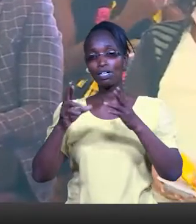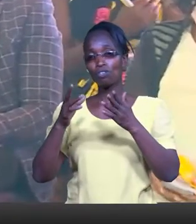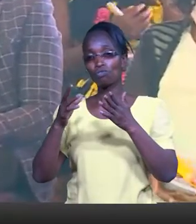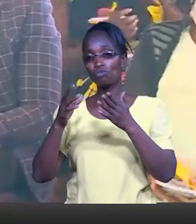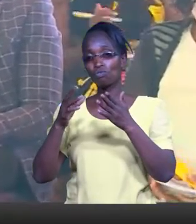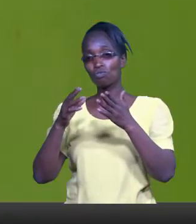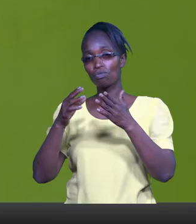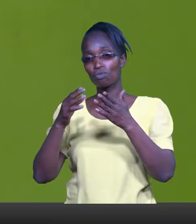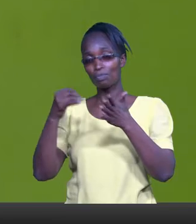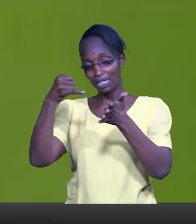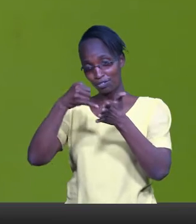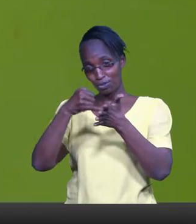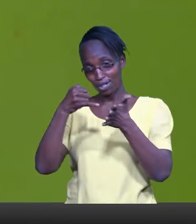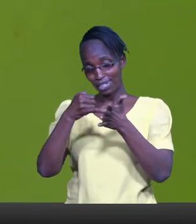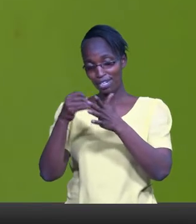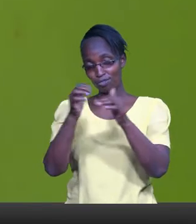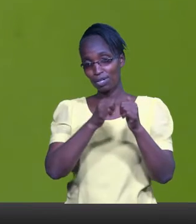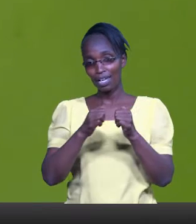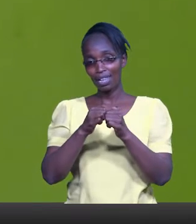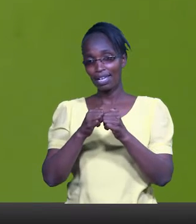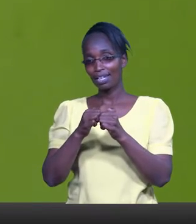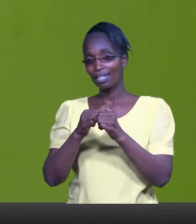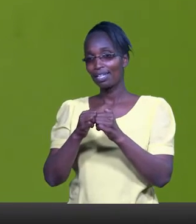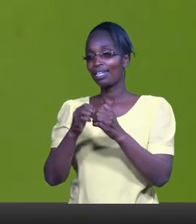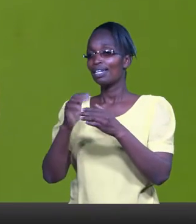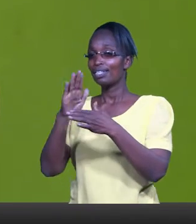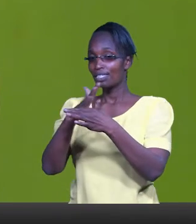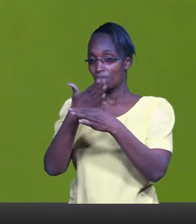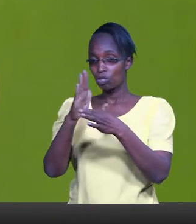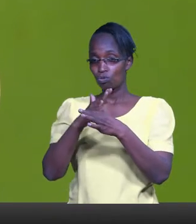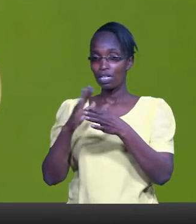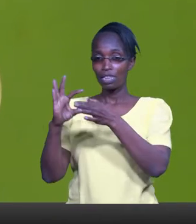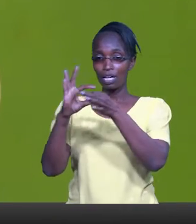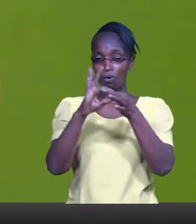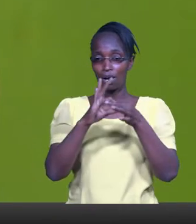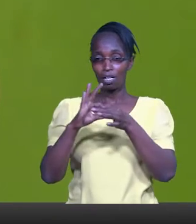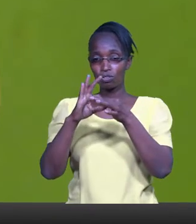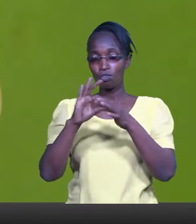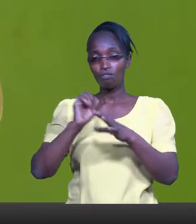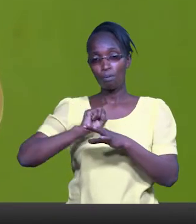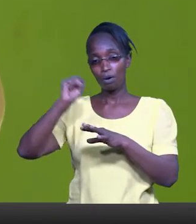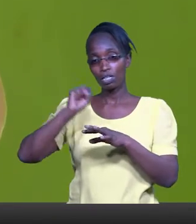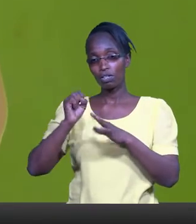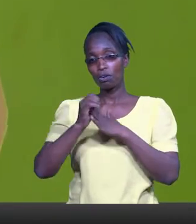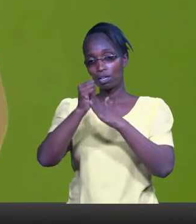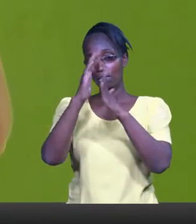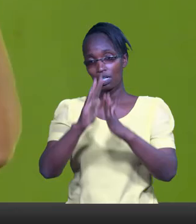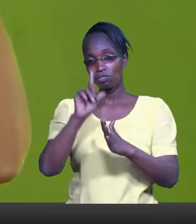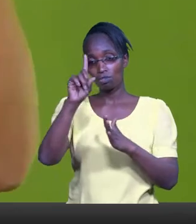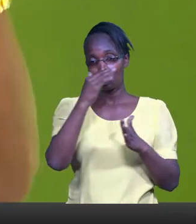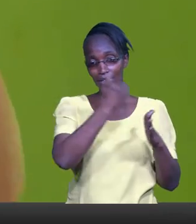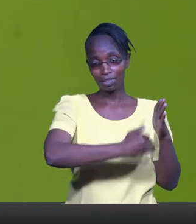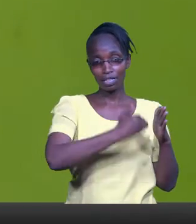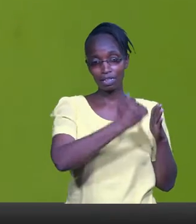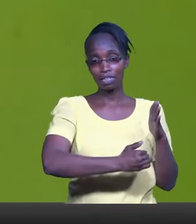nao debeni. It has now been framed. It is between the coalition of political leaders on